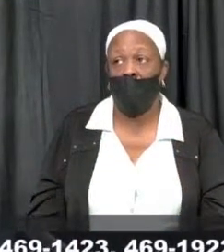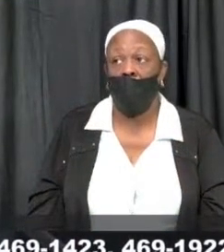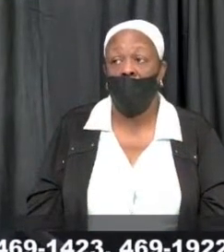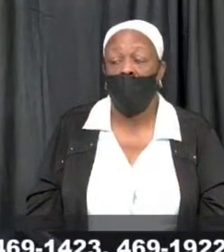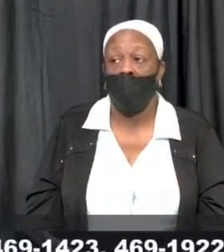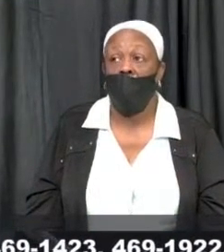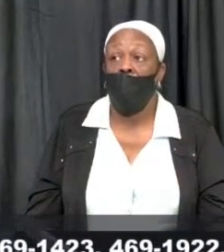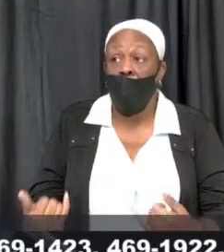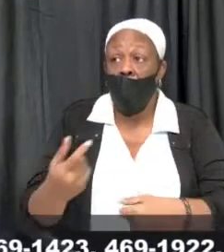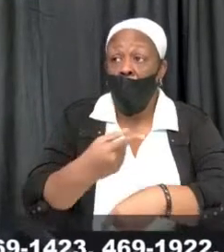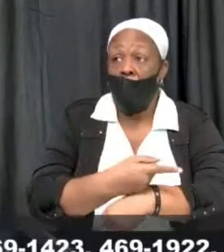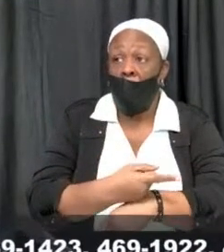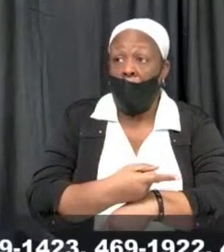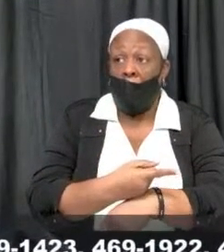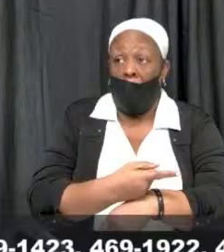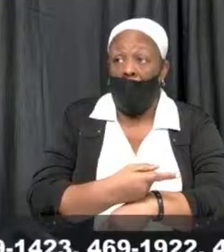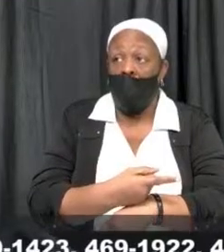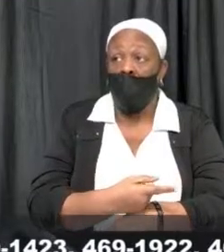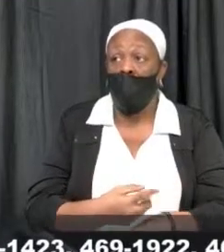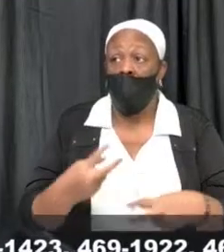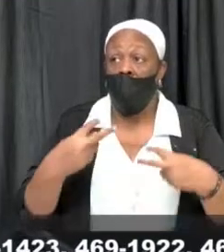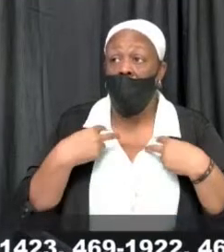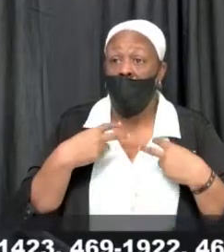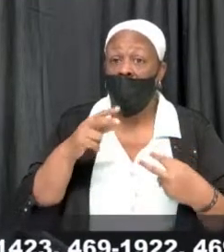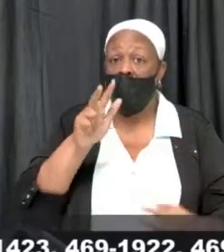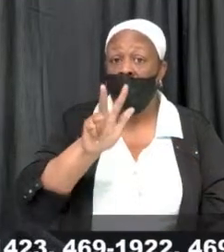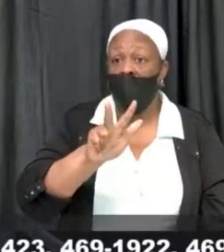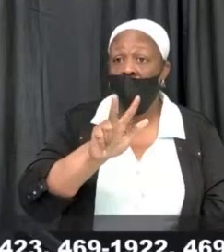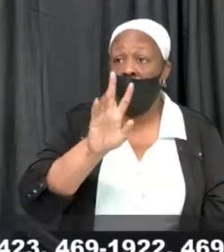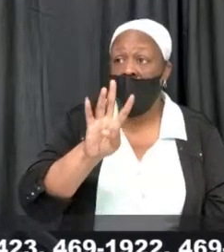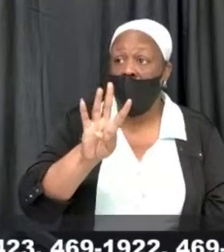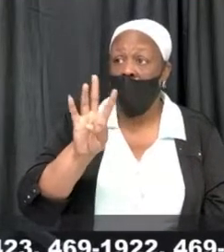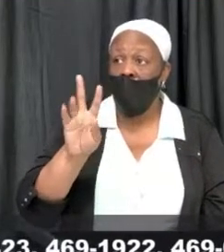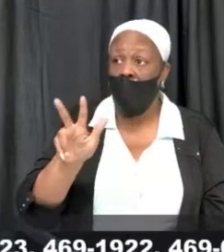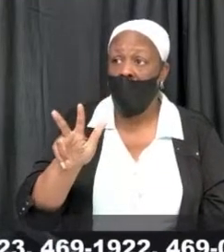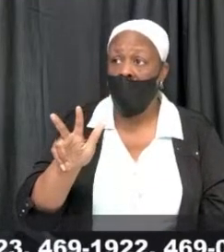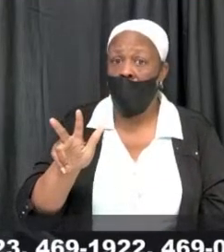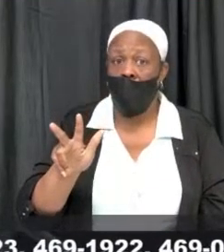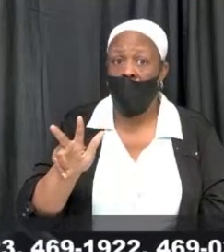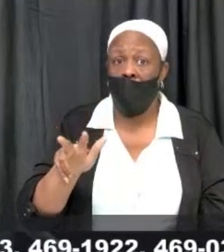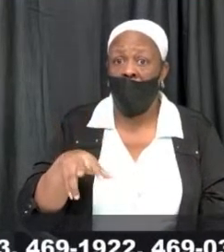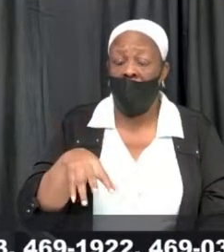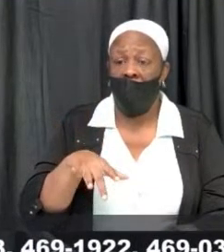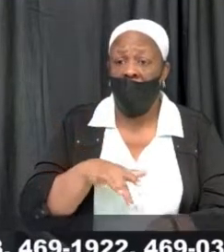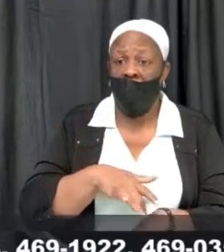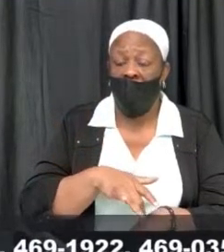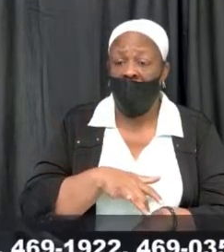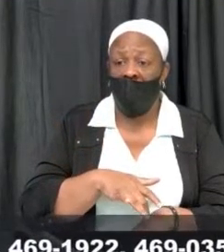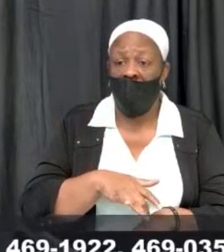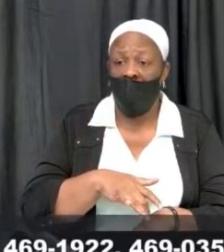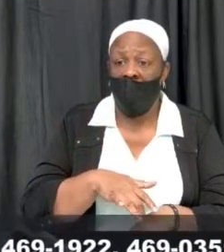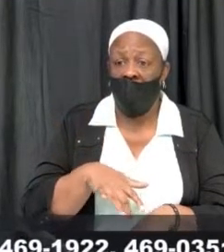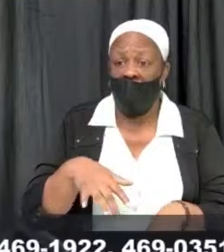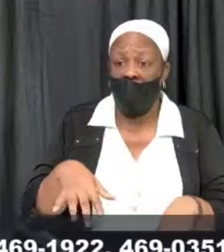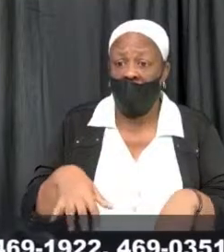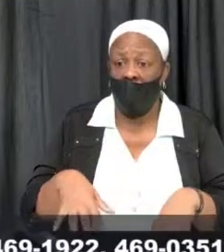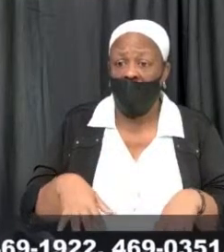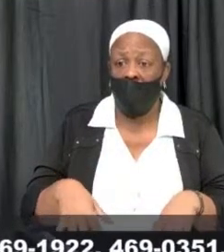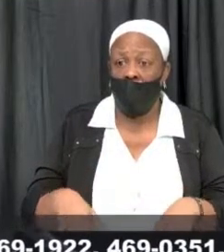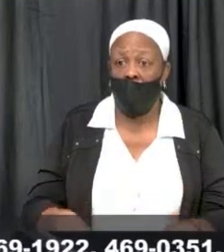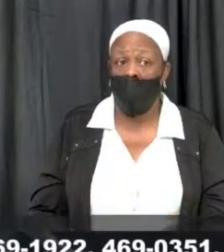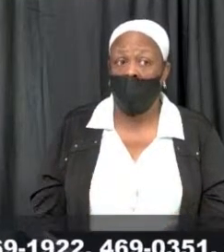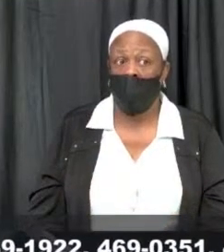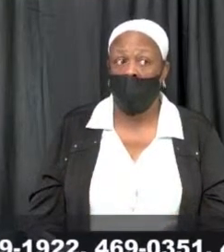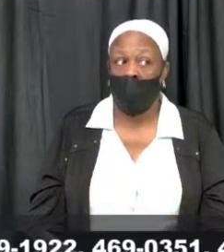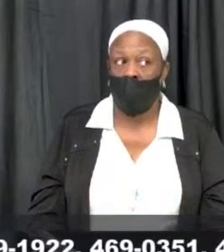3:43 p.m., most of you would have felt a tremor or earthquake, and the UV